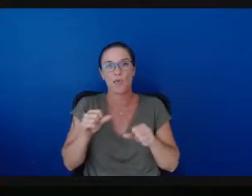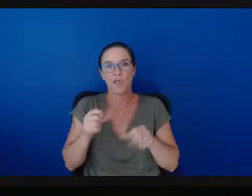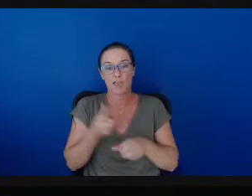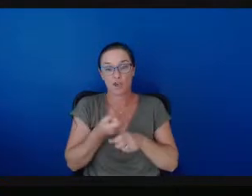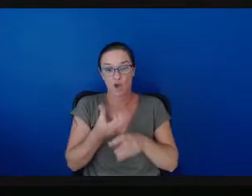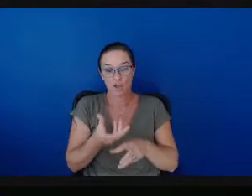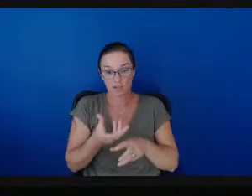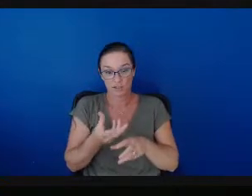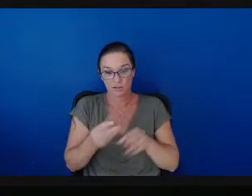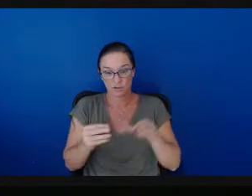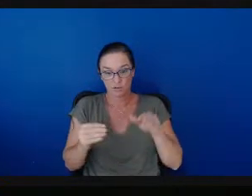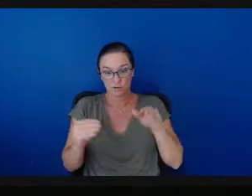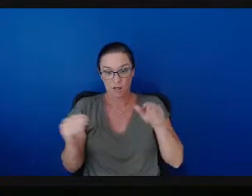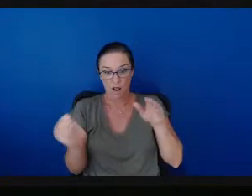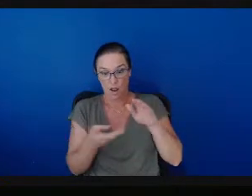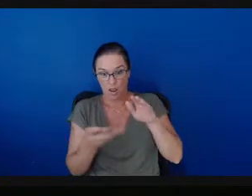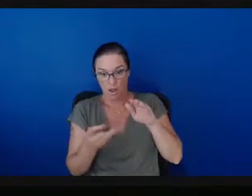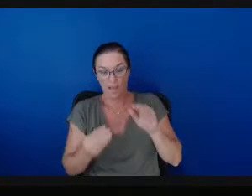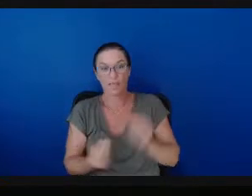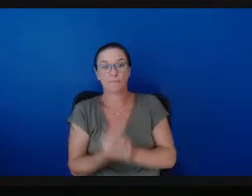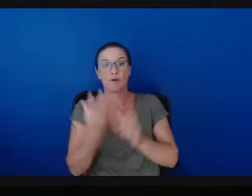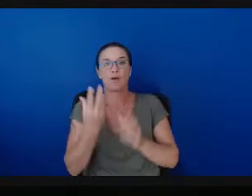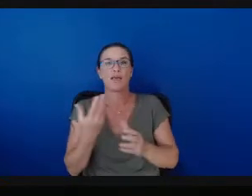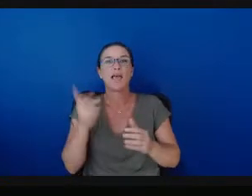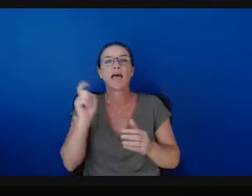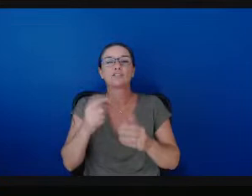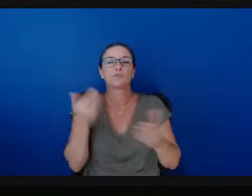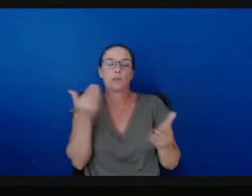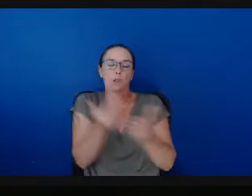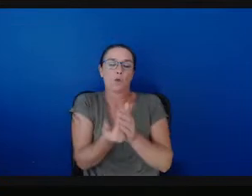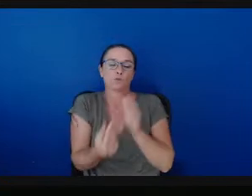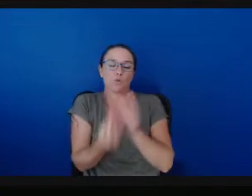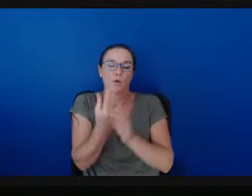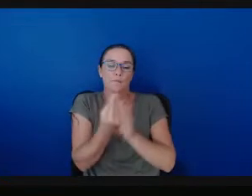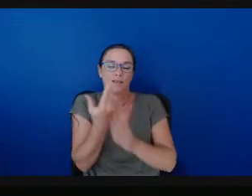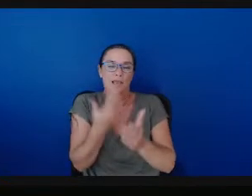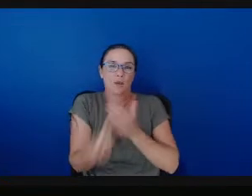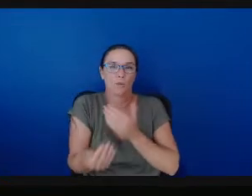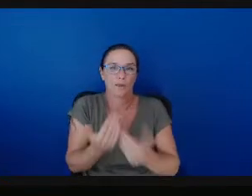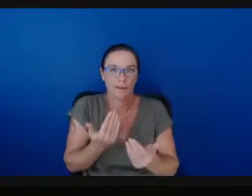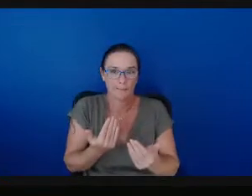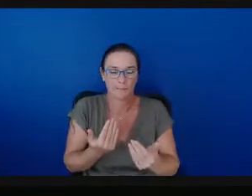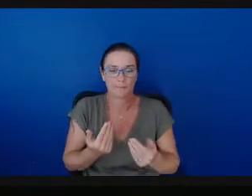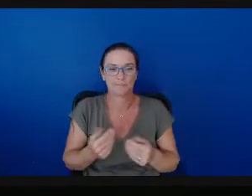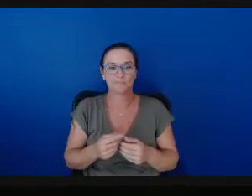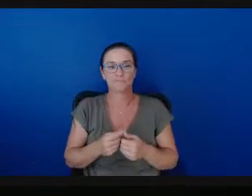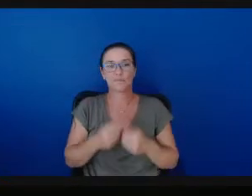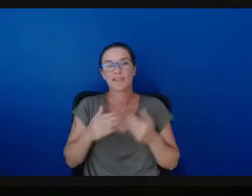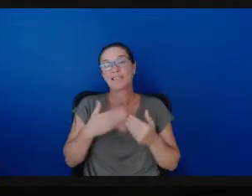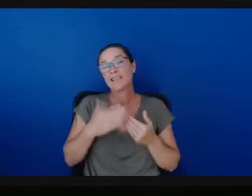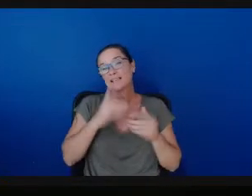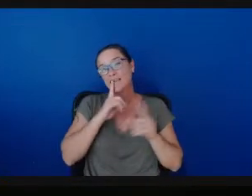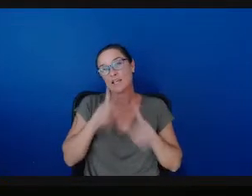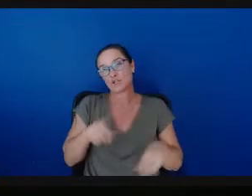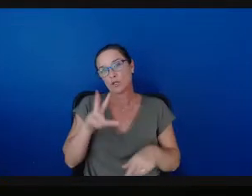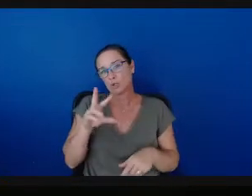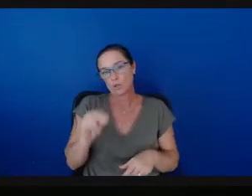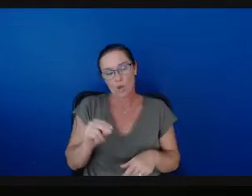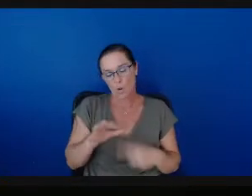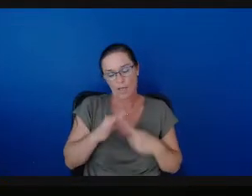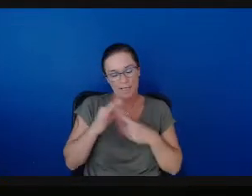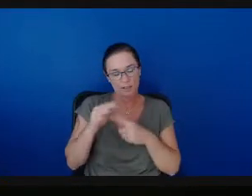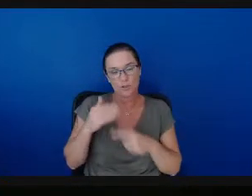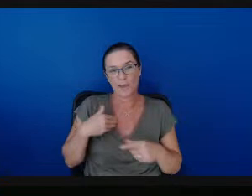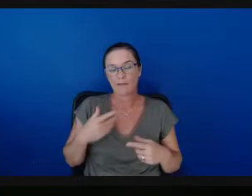something to happen. It's got to be right about ready to go anyways. But the easier answer is no, unless you have a very, very, very